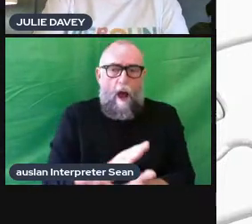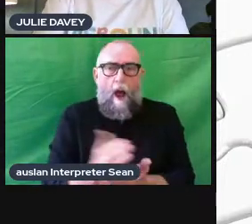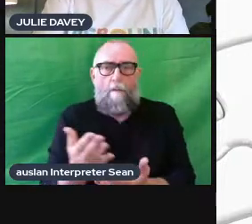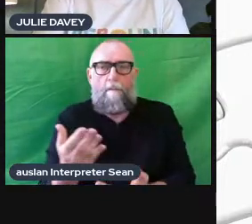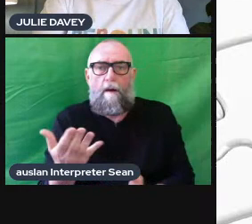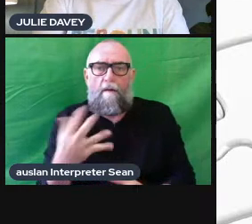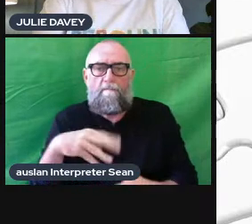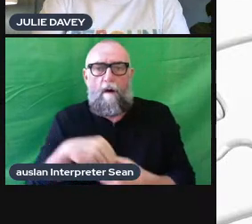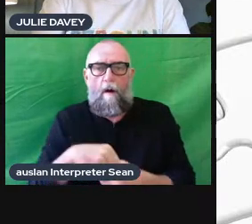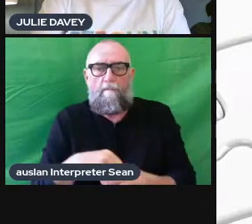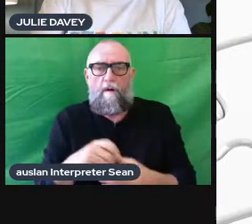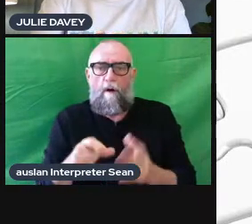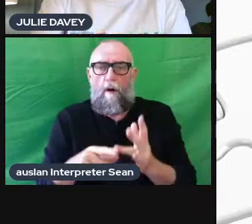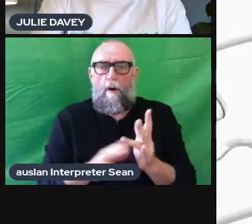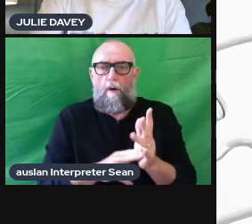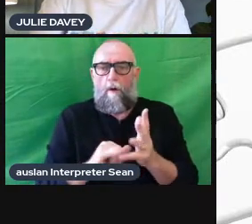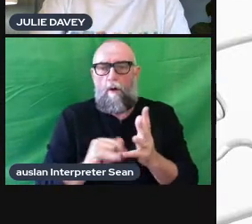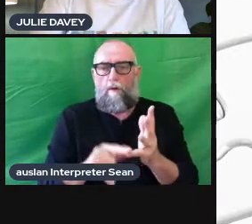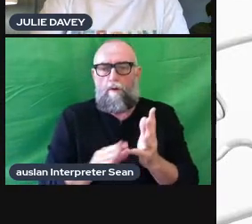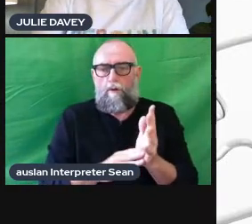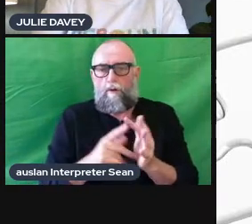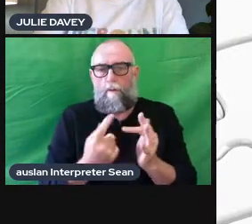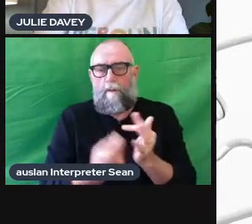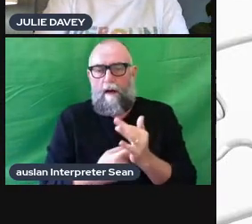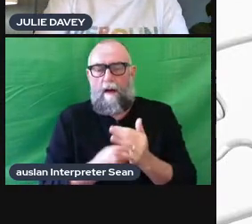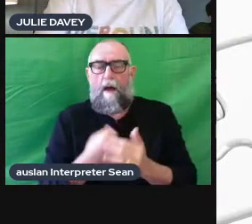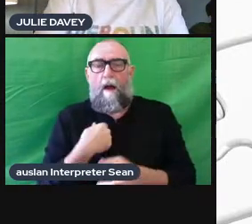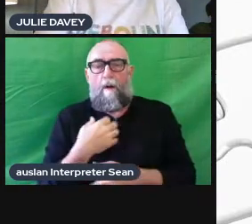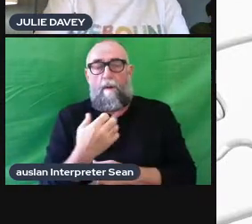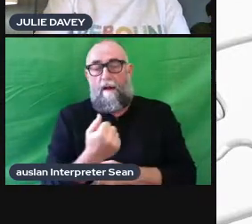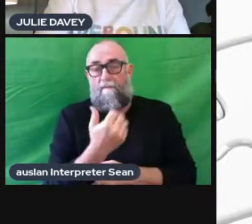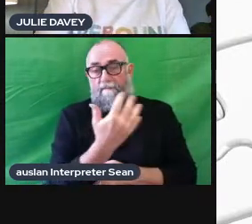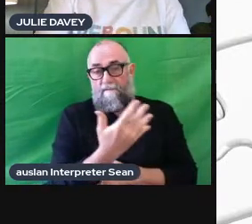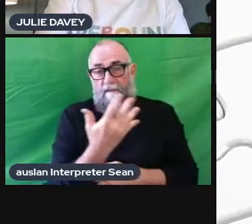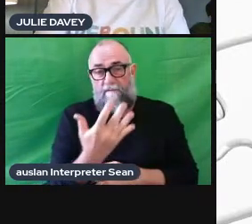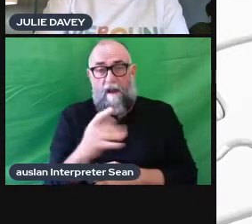to that is that I believe by now we've actually had 55,000